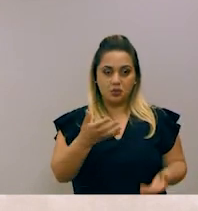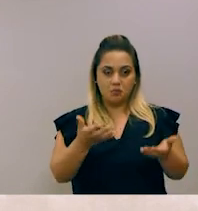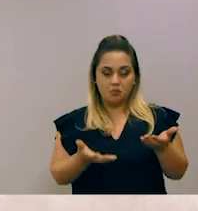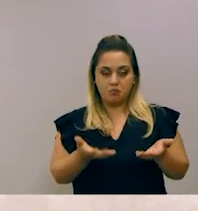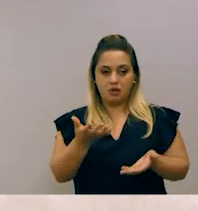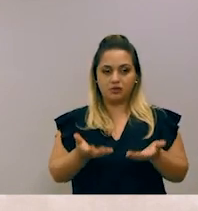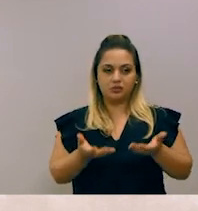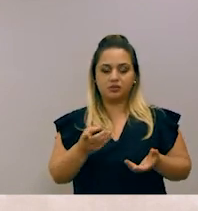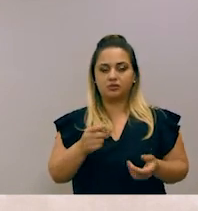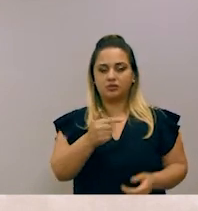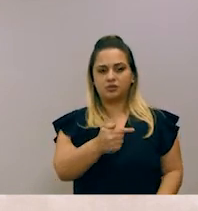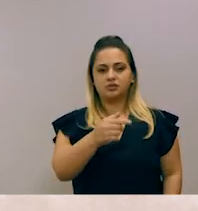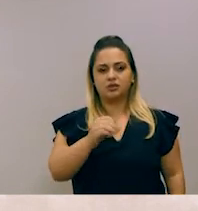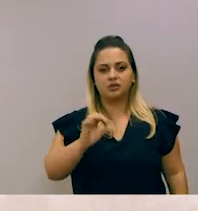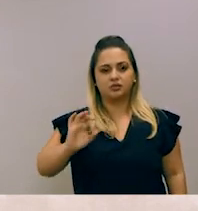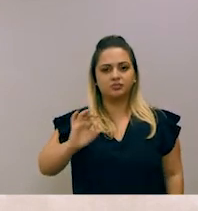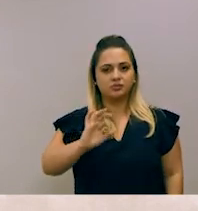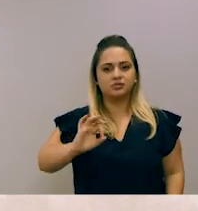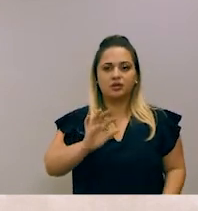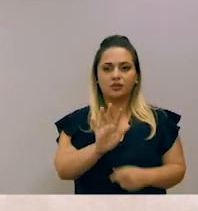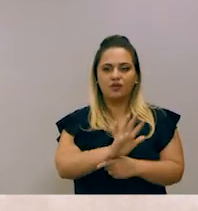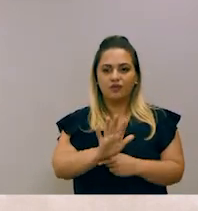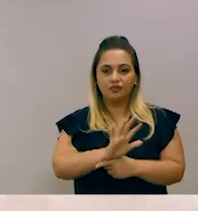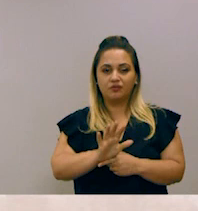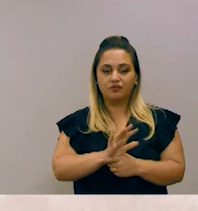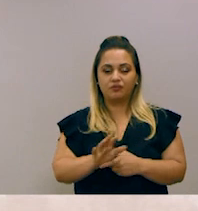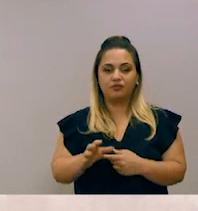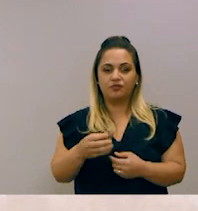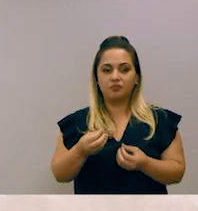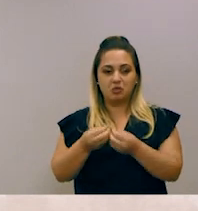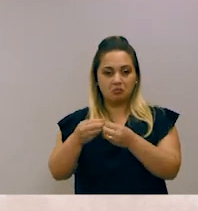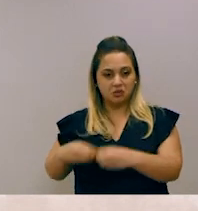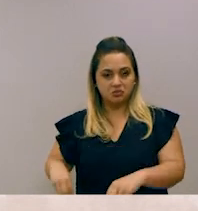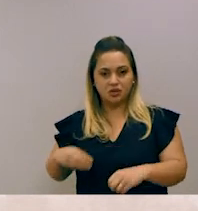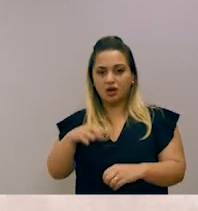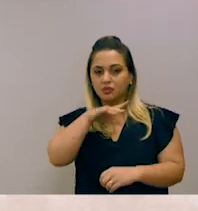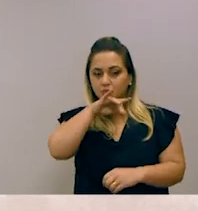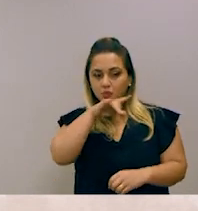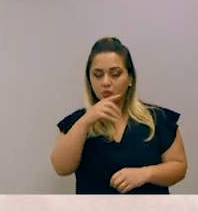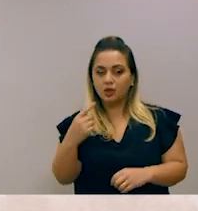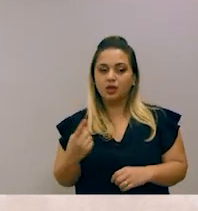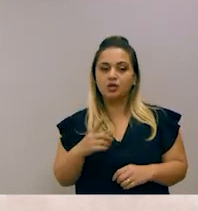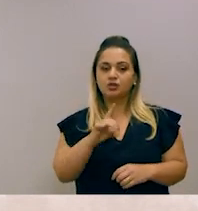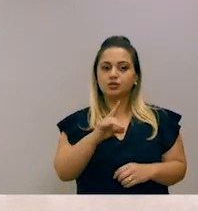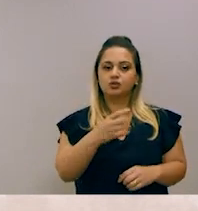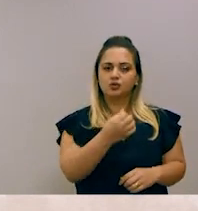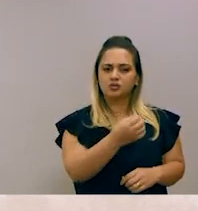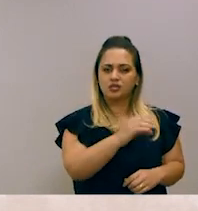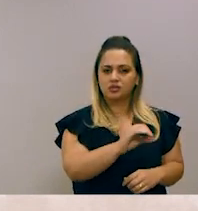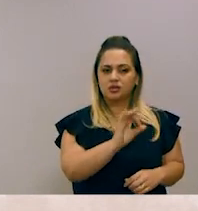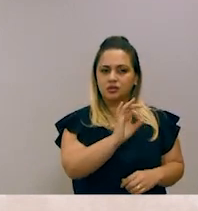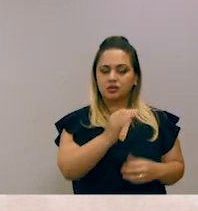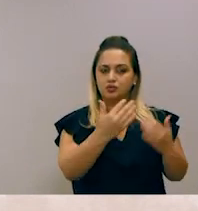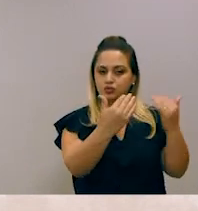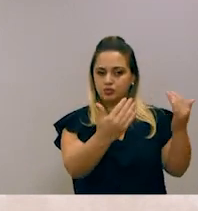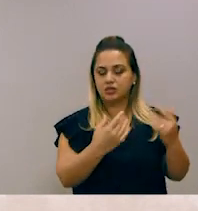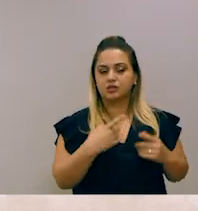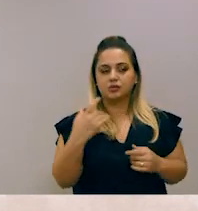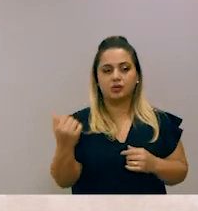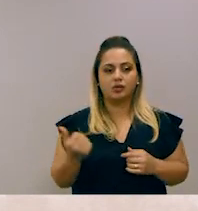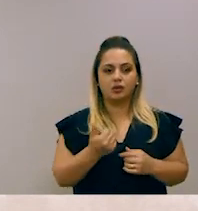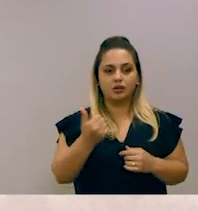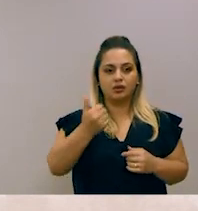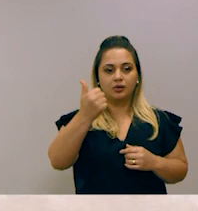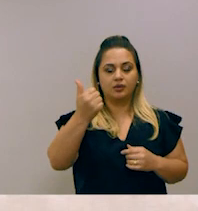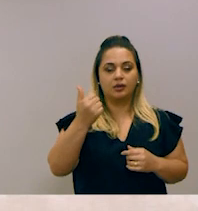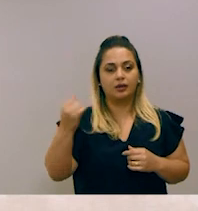was 70% of the movies having being failures and 30% of them being successes. So it was